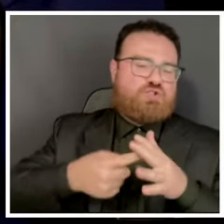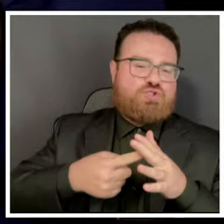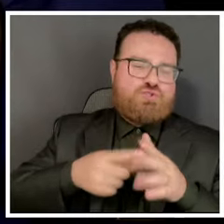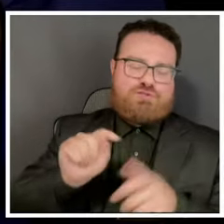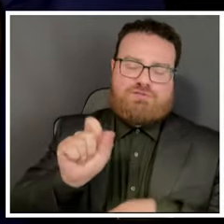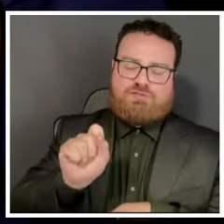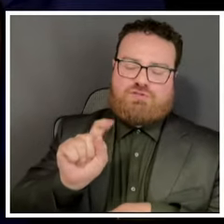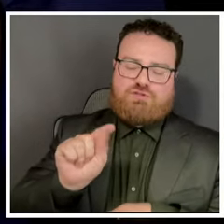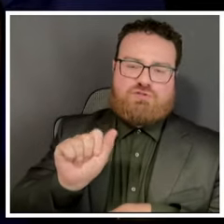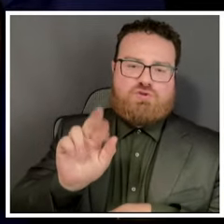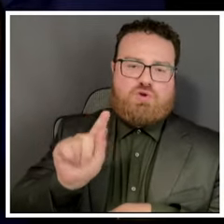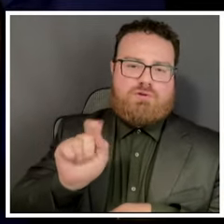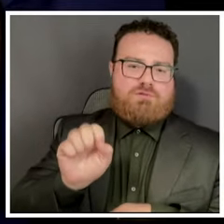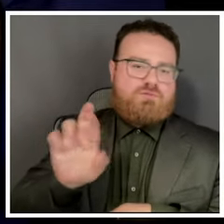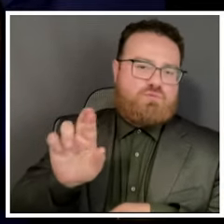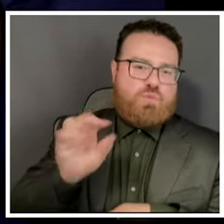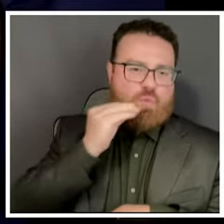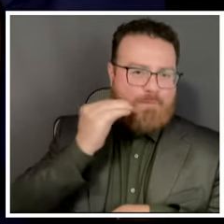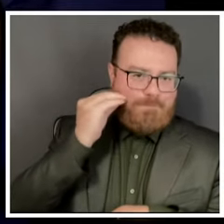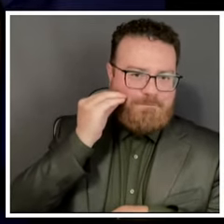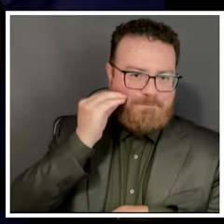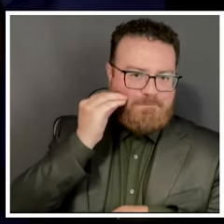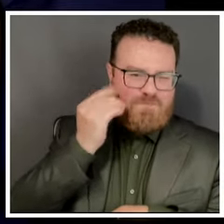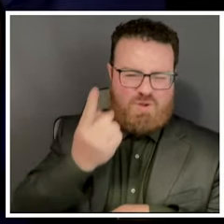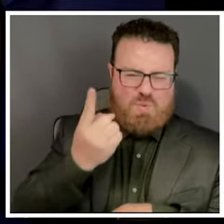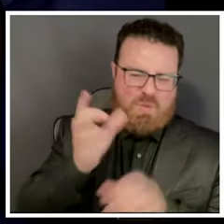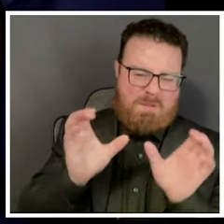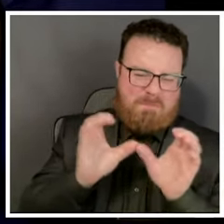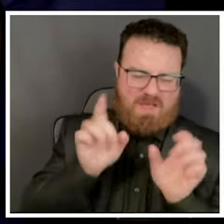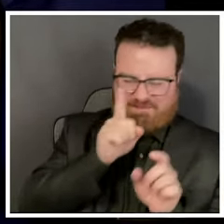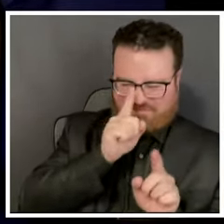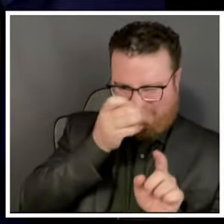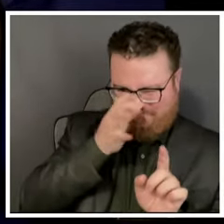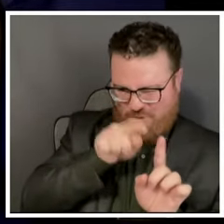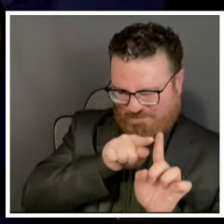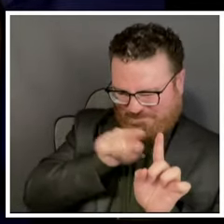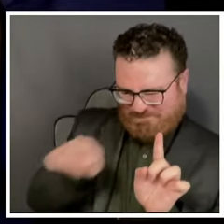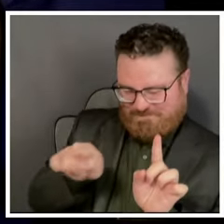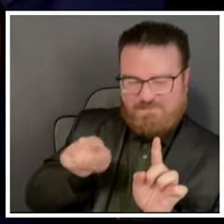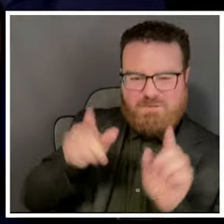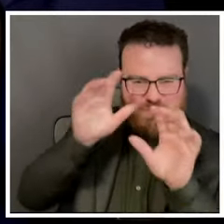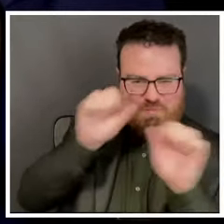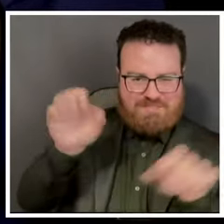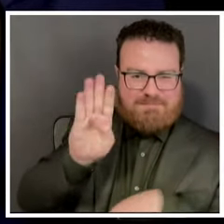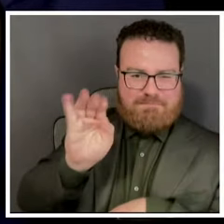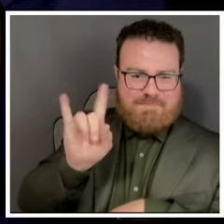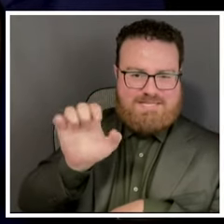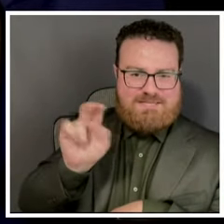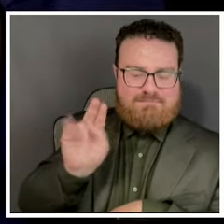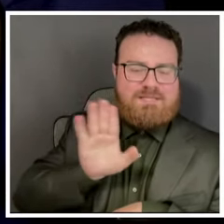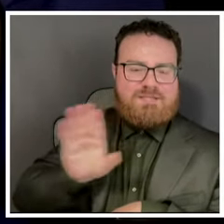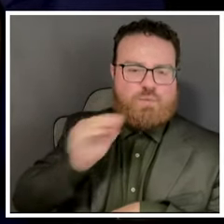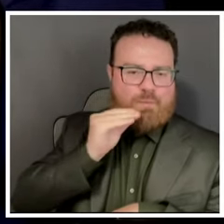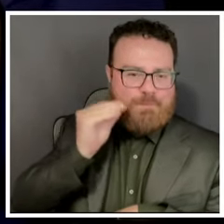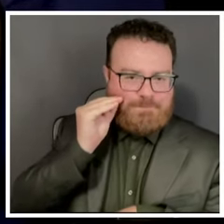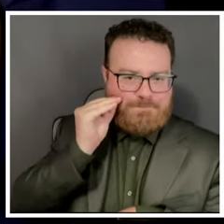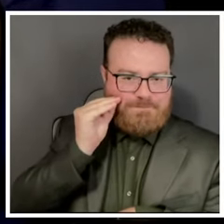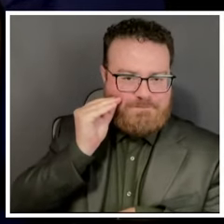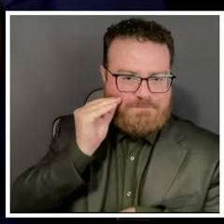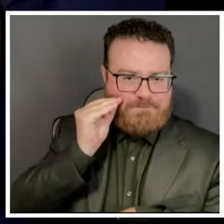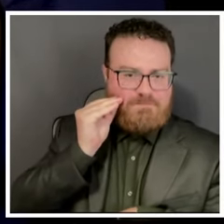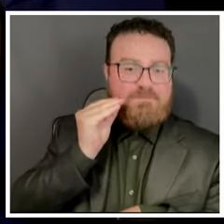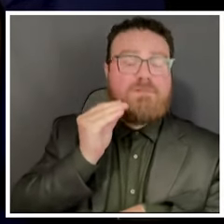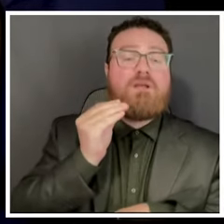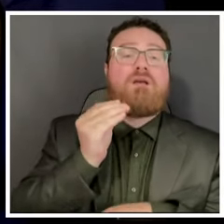home. Our daughter Isla was a few months old, and we welcomed our second daughter Muriel just over a